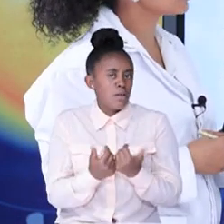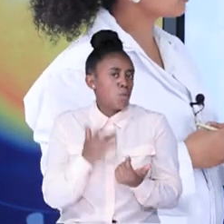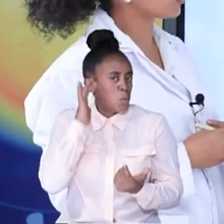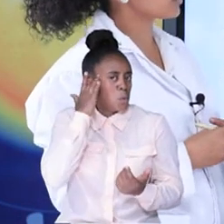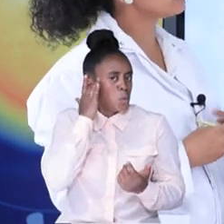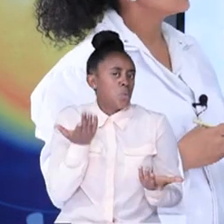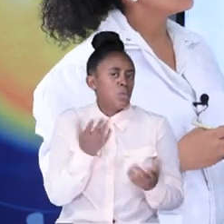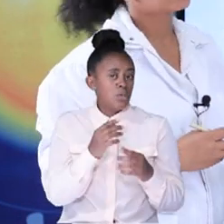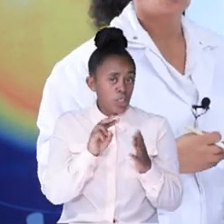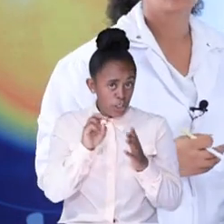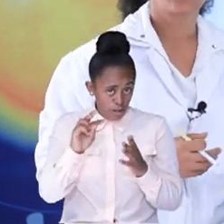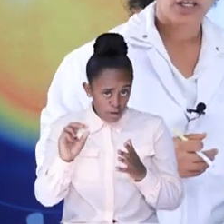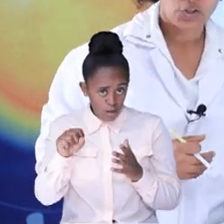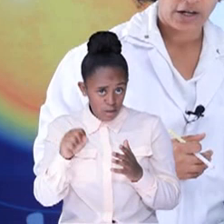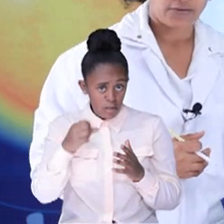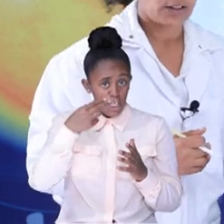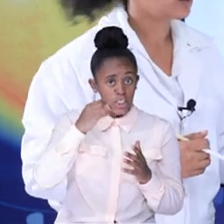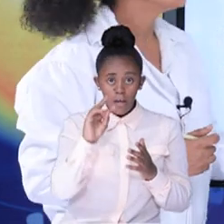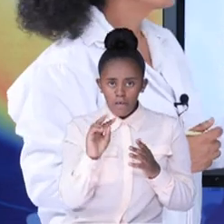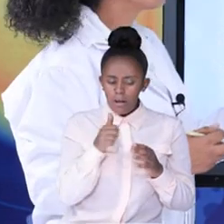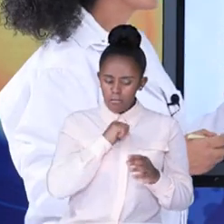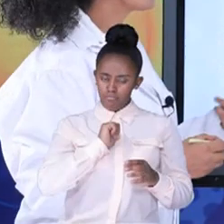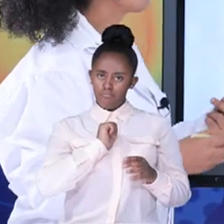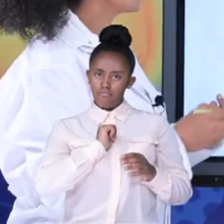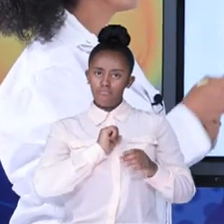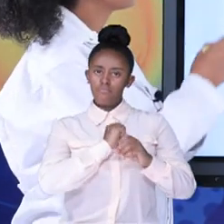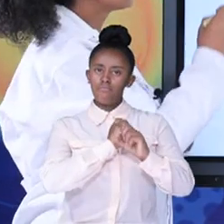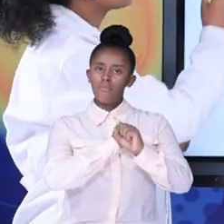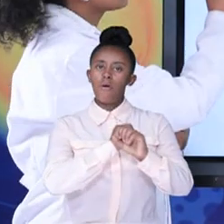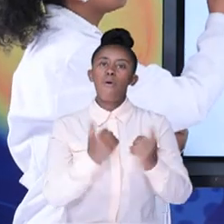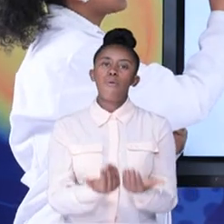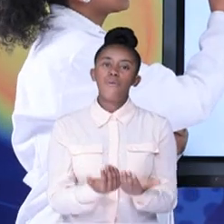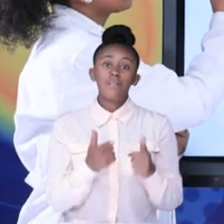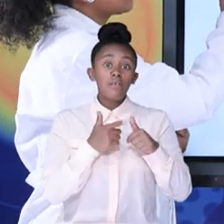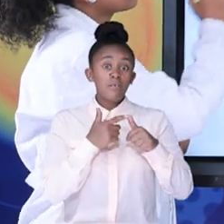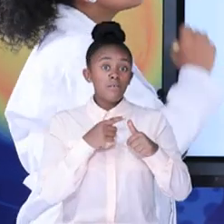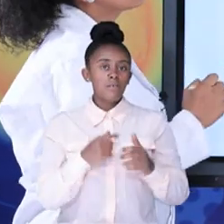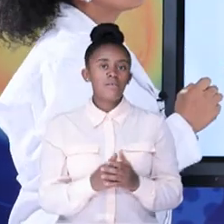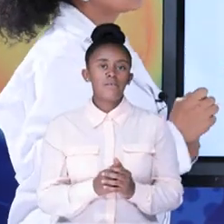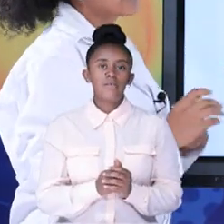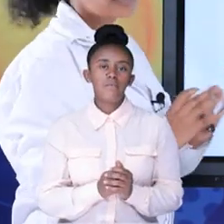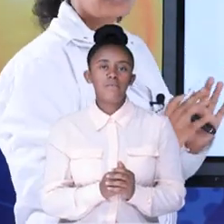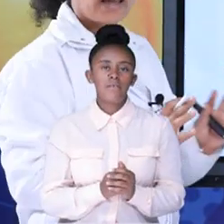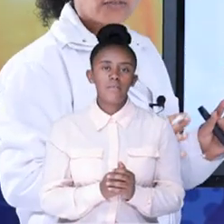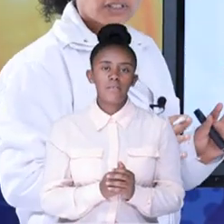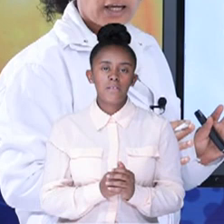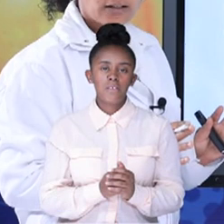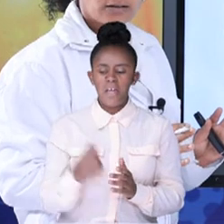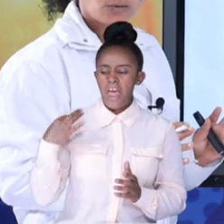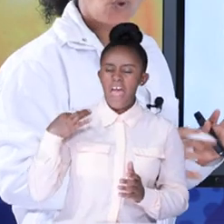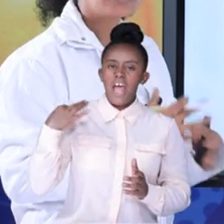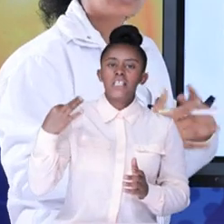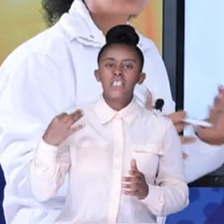we prevent ourselves from HIV? The first one is by having healthy